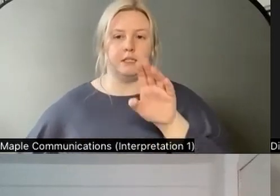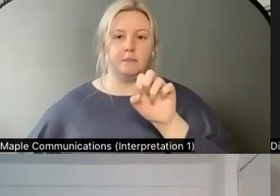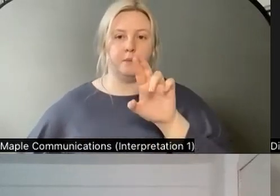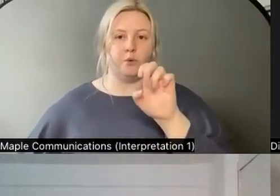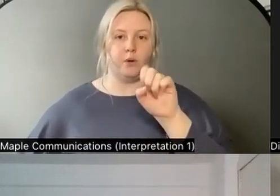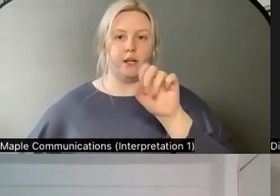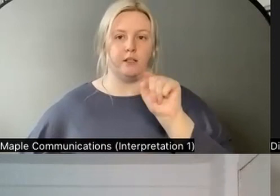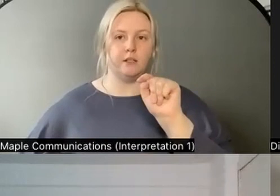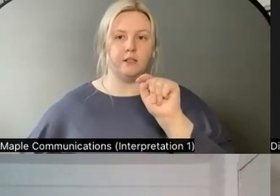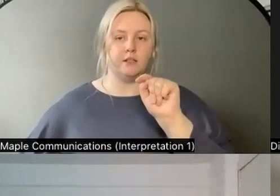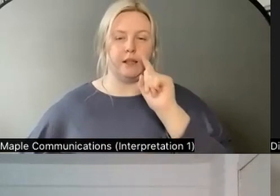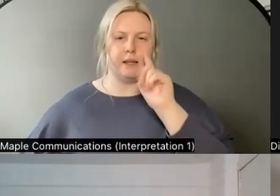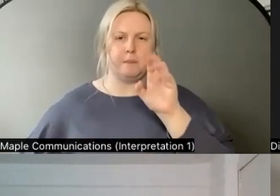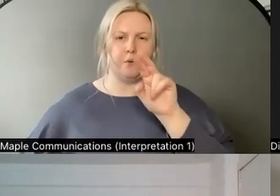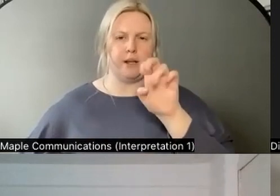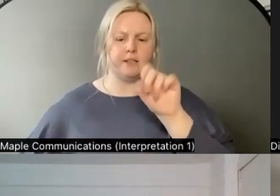Bereft. Thank you.